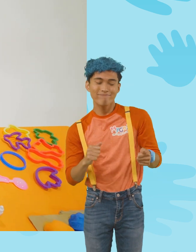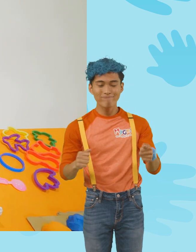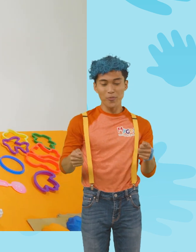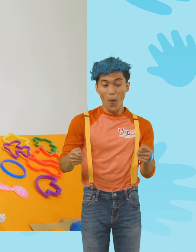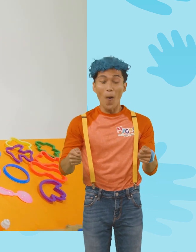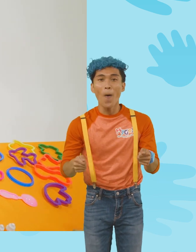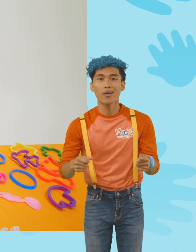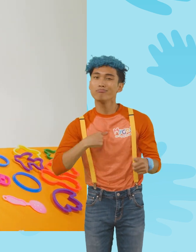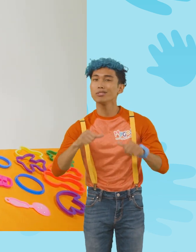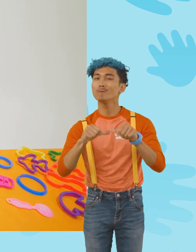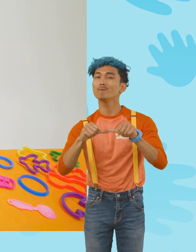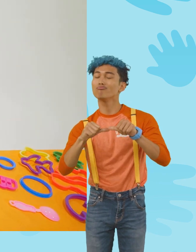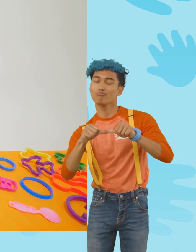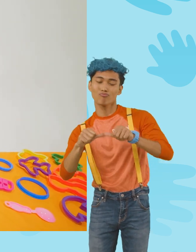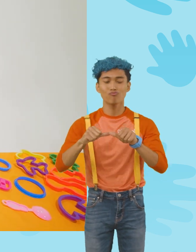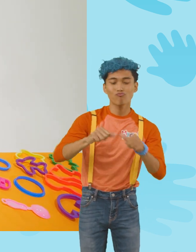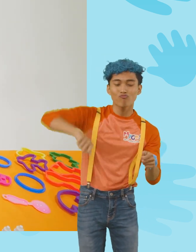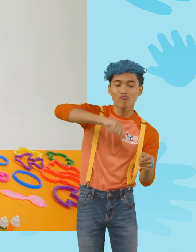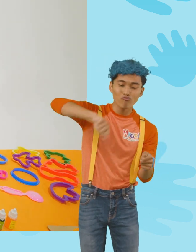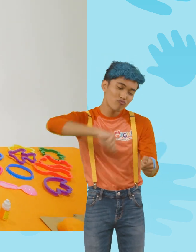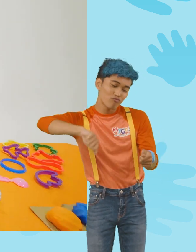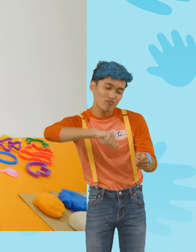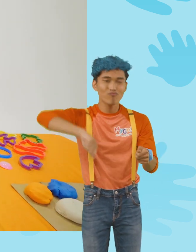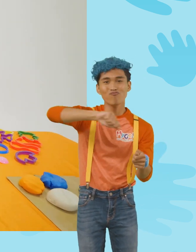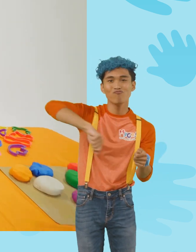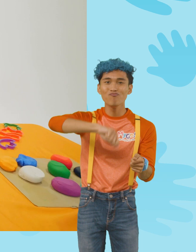Whoa. All right, let me keep mixing it up.